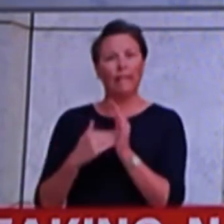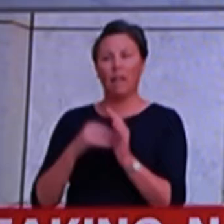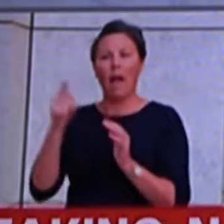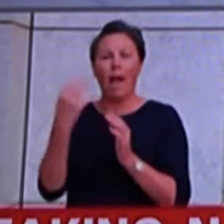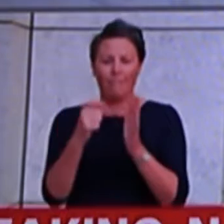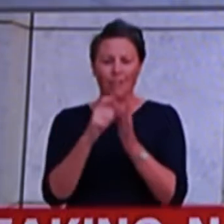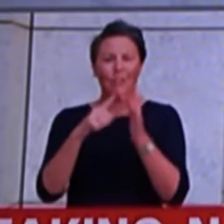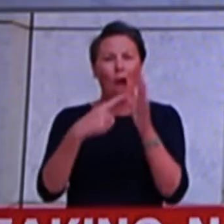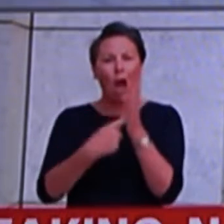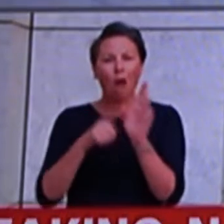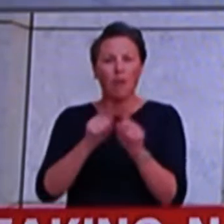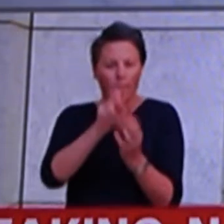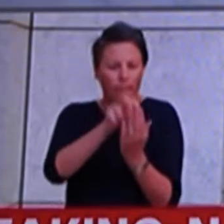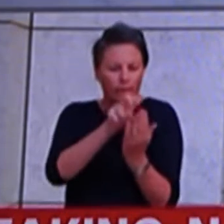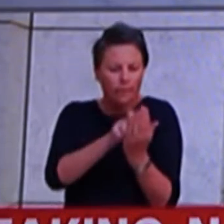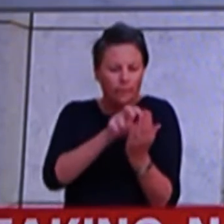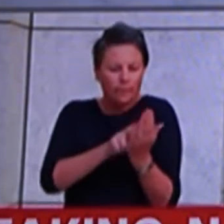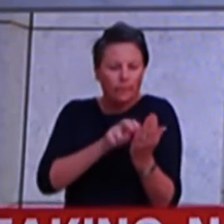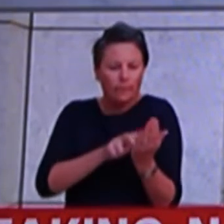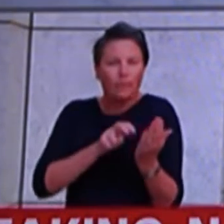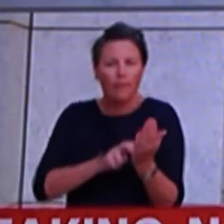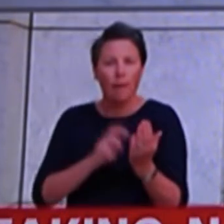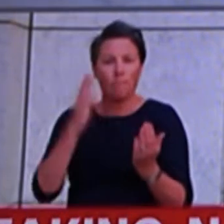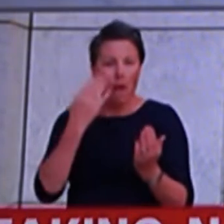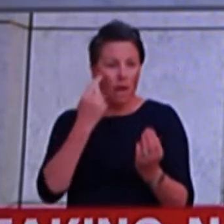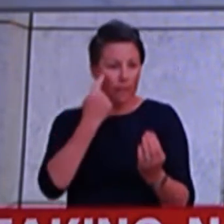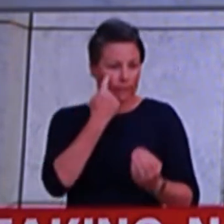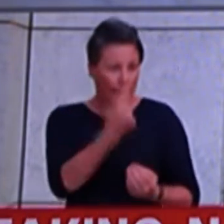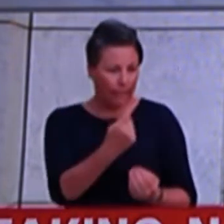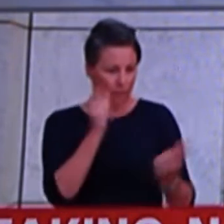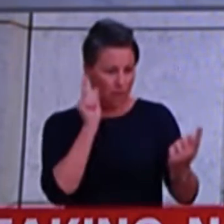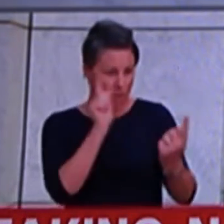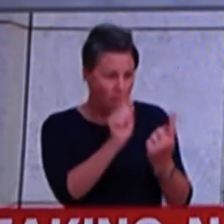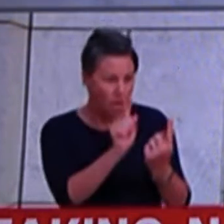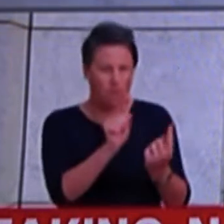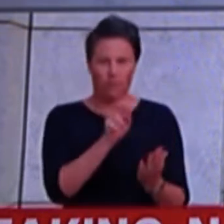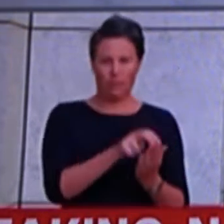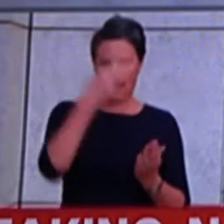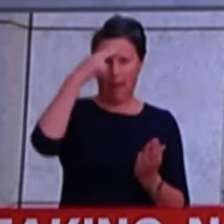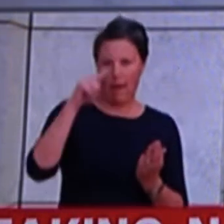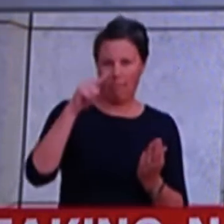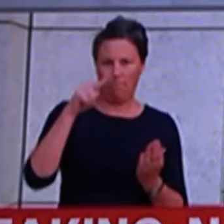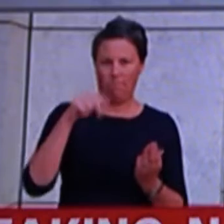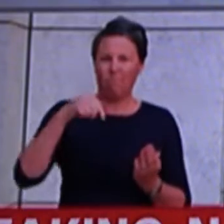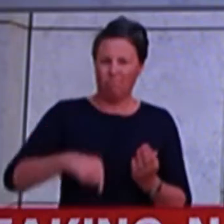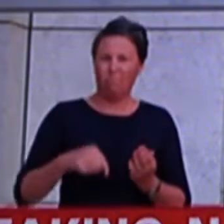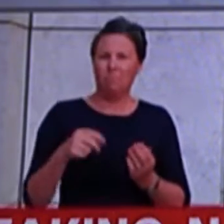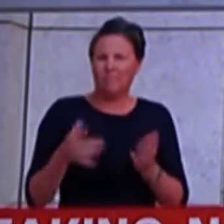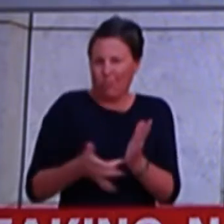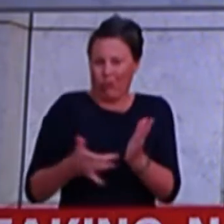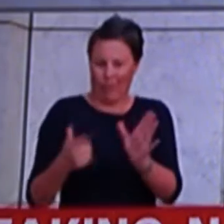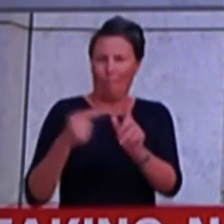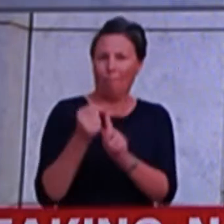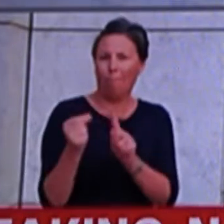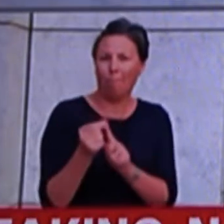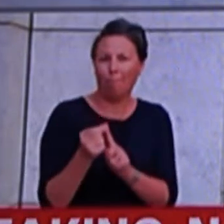this is a more comprehensive and a more foolproof system of ensuring that we're picking up as many of those contacts as possible. But it